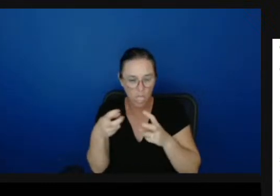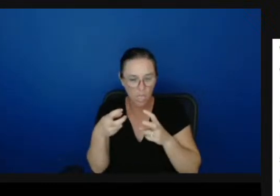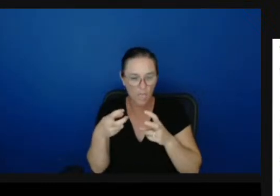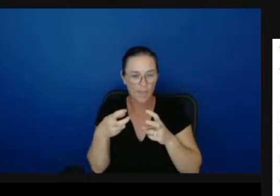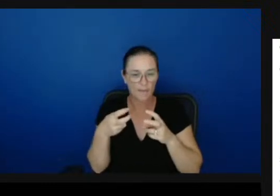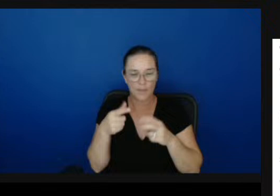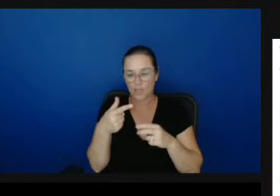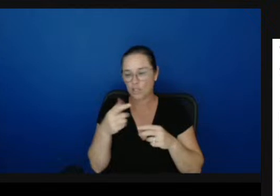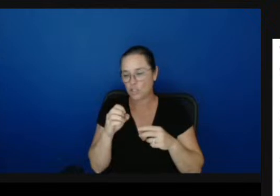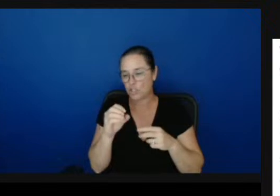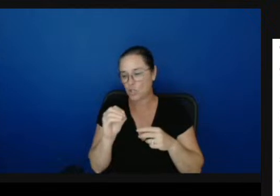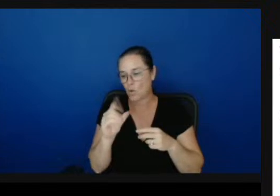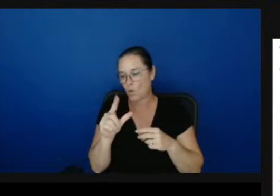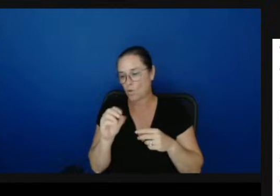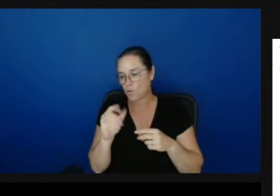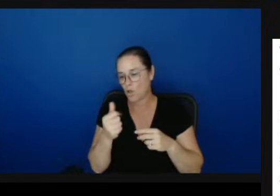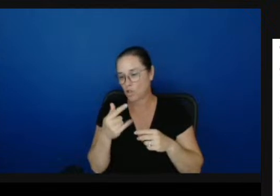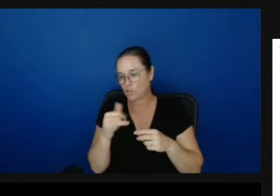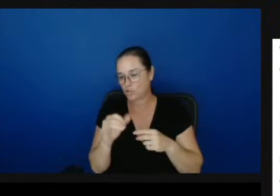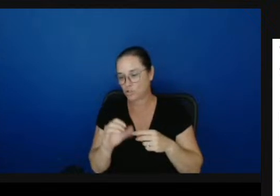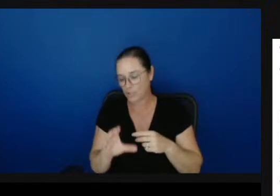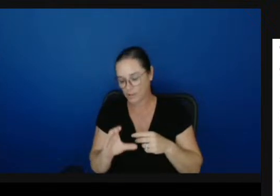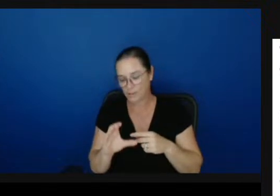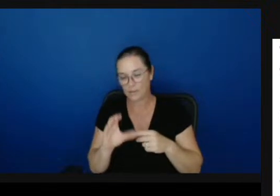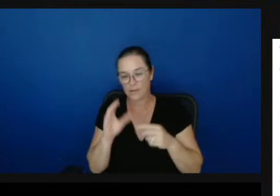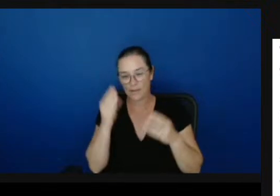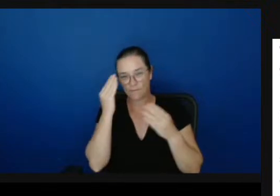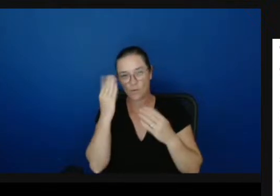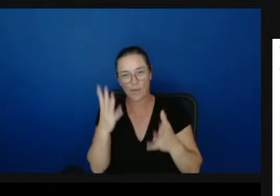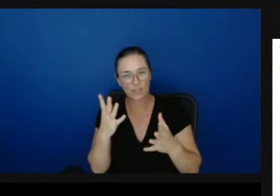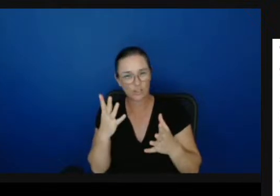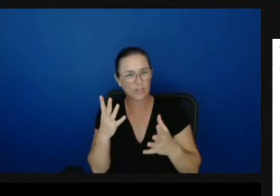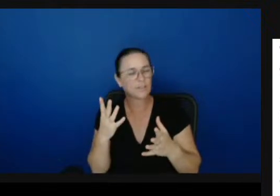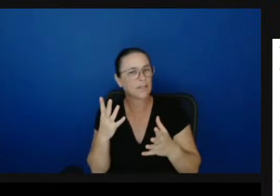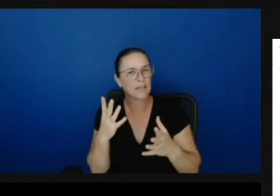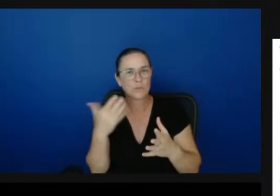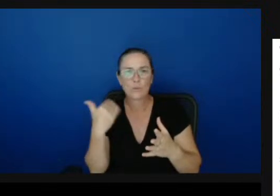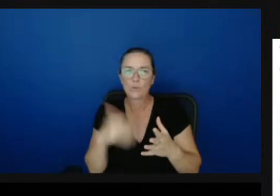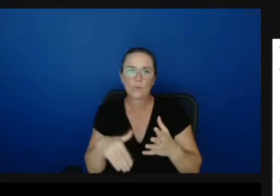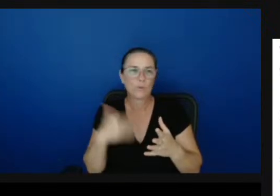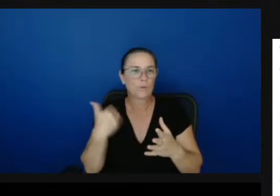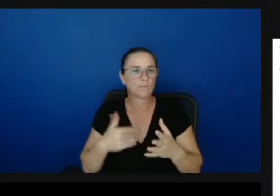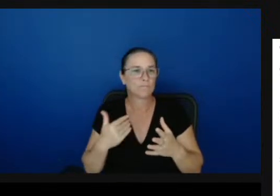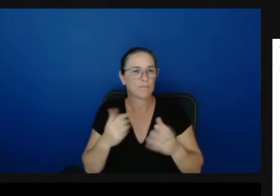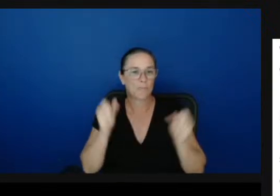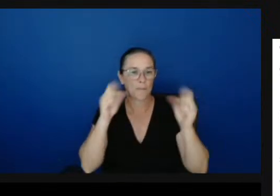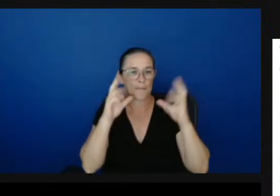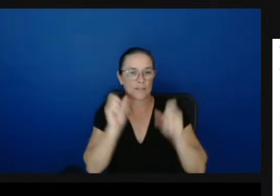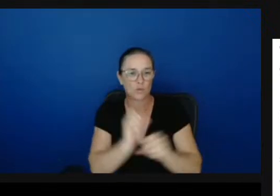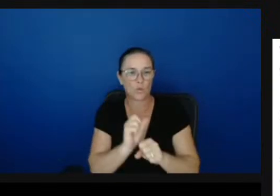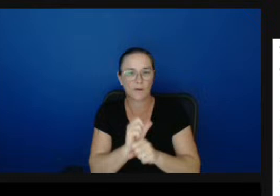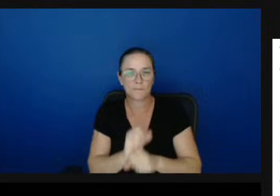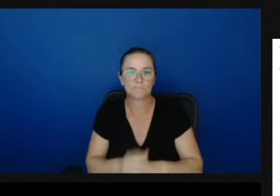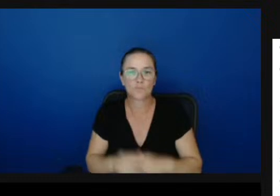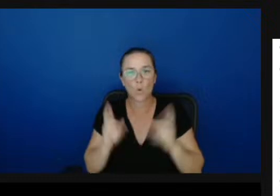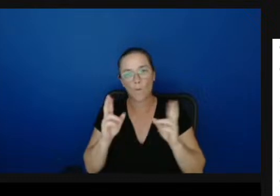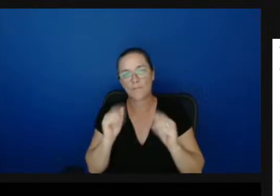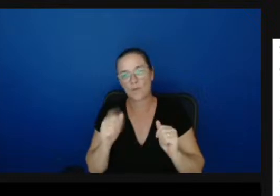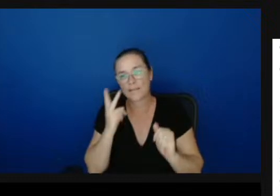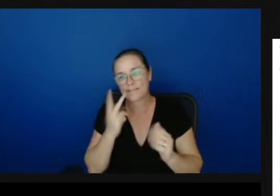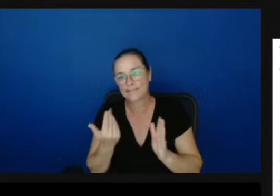geologic history of the volcano. It's really amazing, groundbreaking work that I hope we see the likes of again. I really